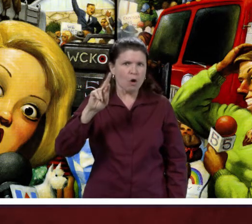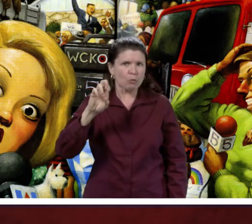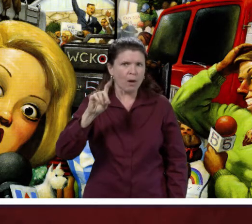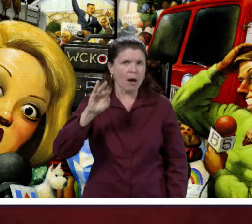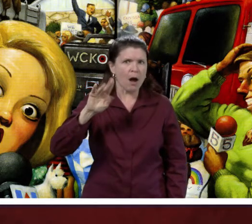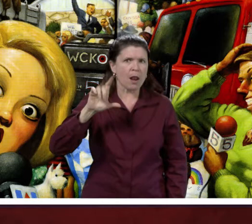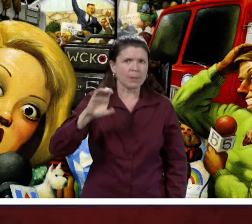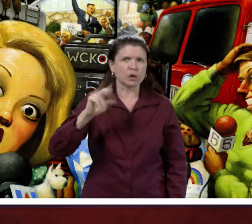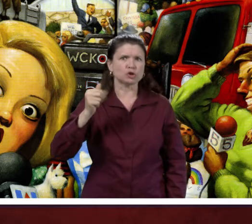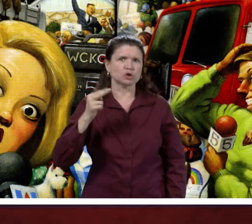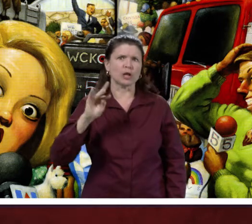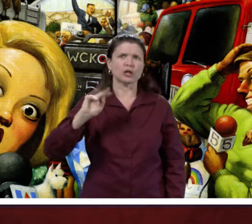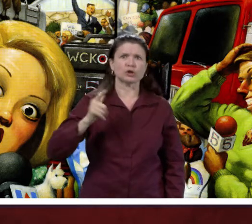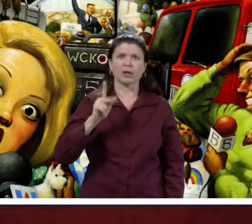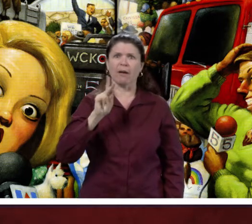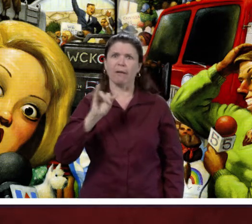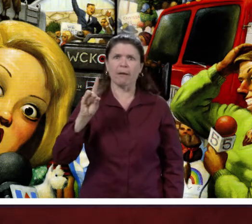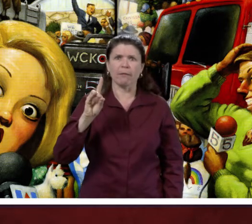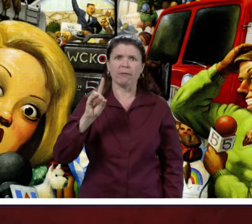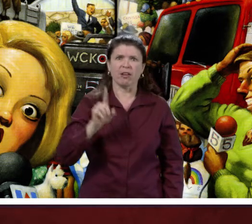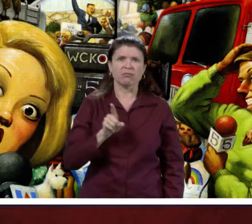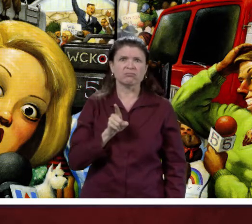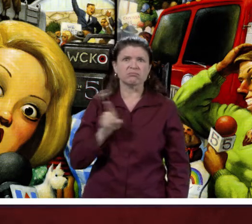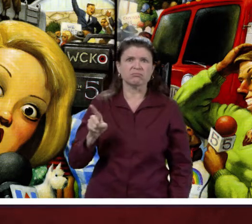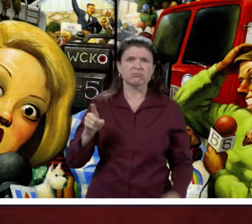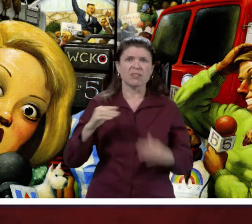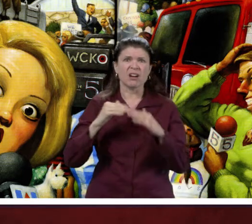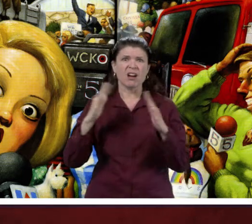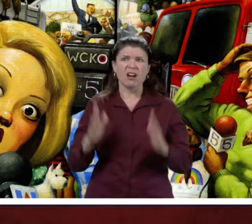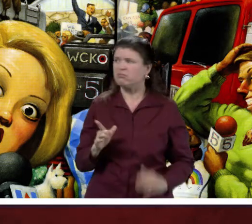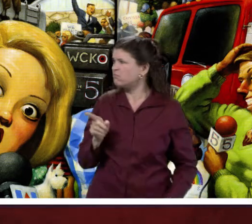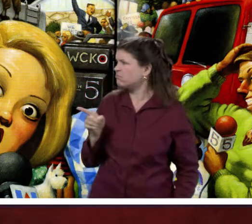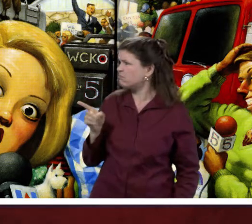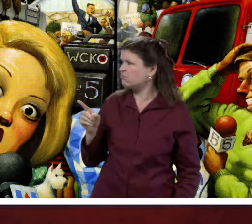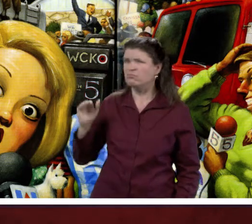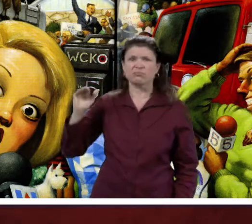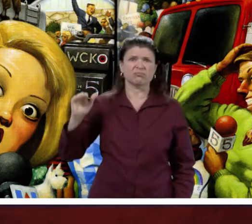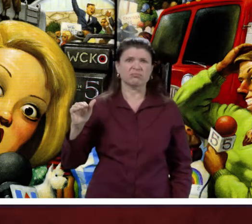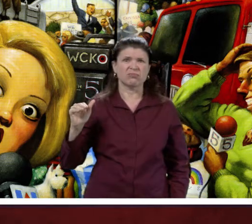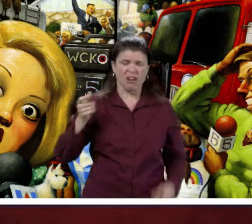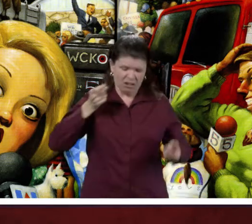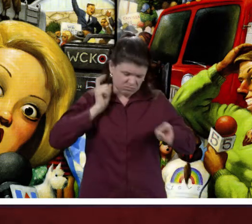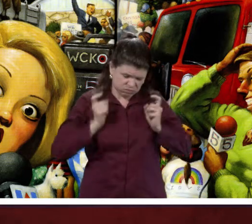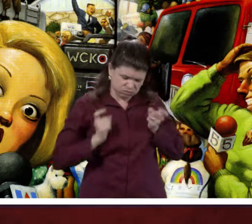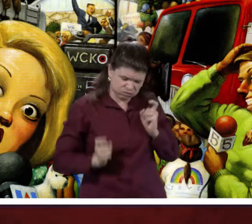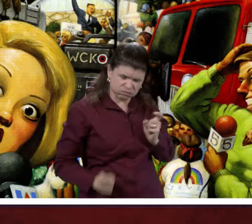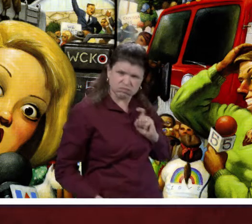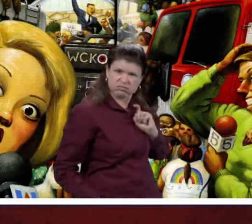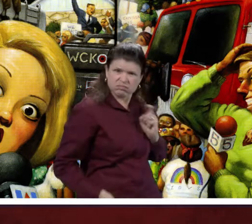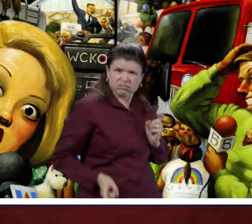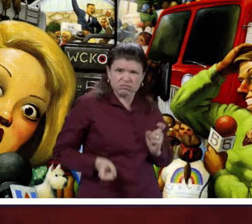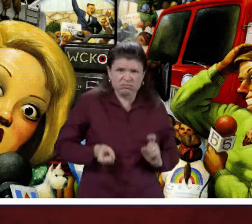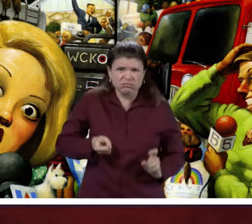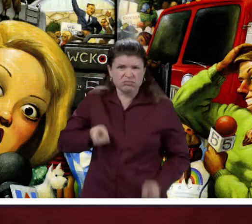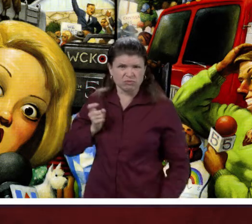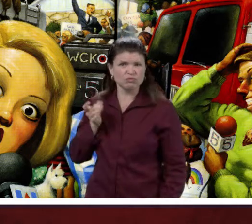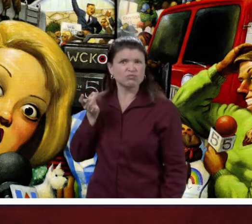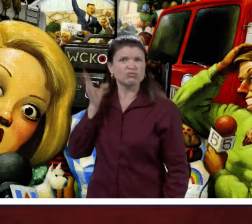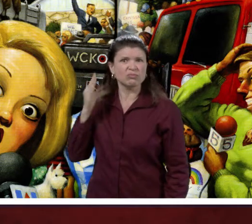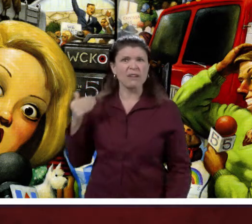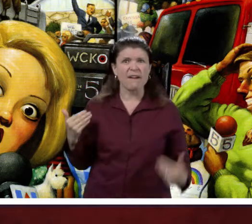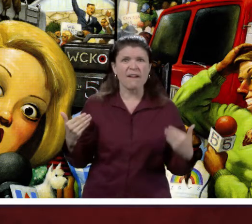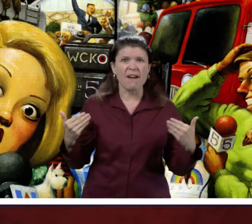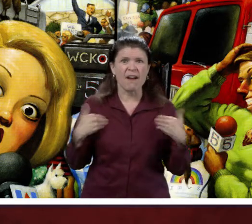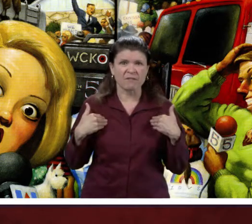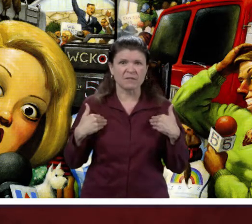By now, the TV news had found out about Camilla. Reporters from every channel were outside her house, telling the